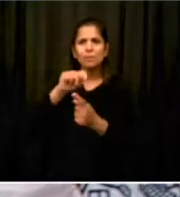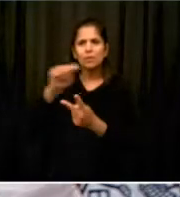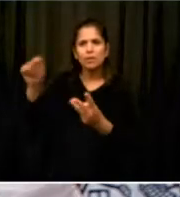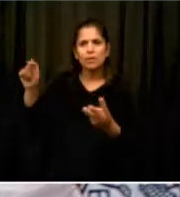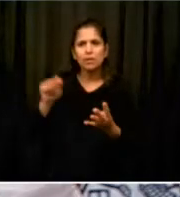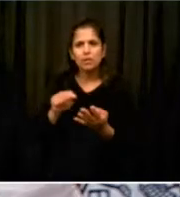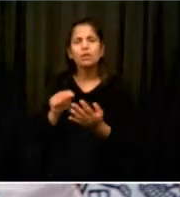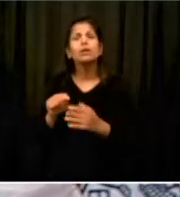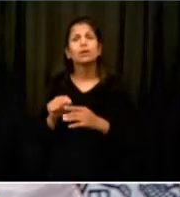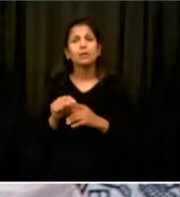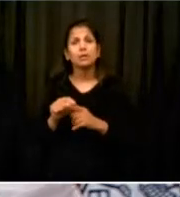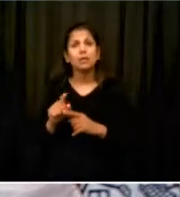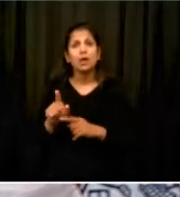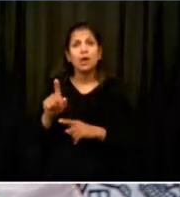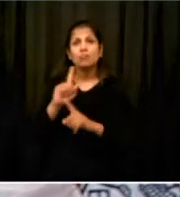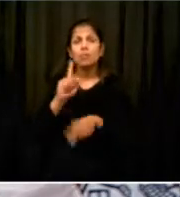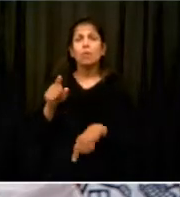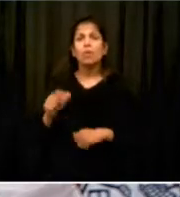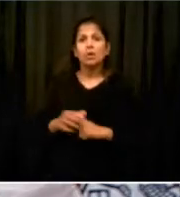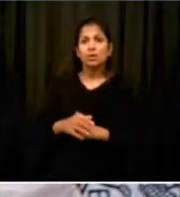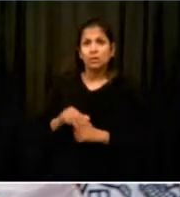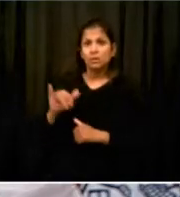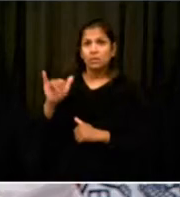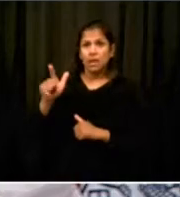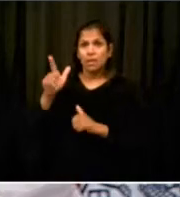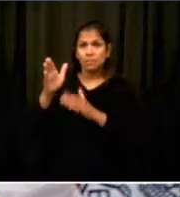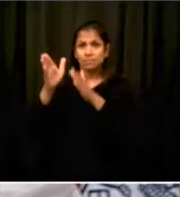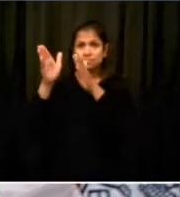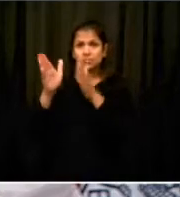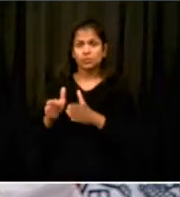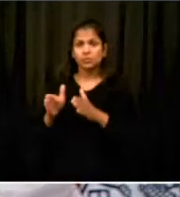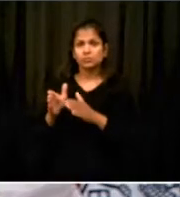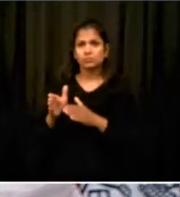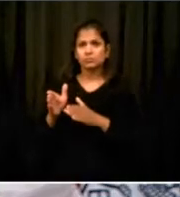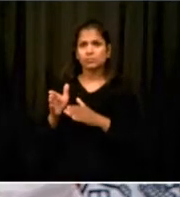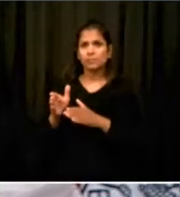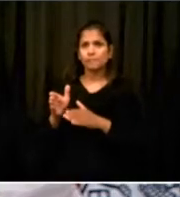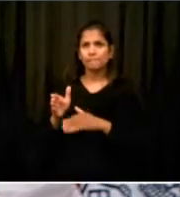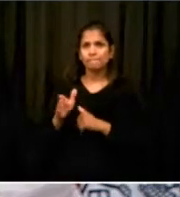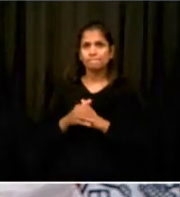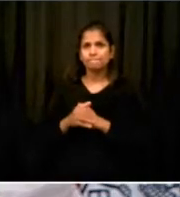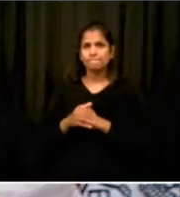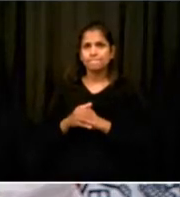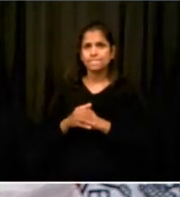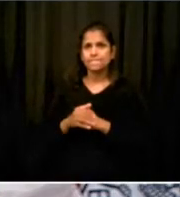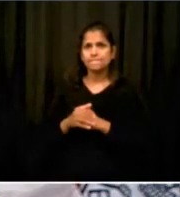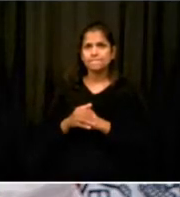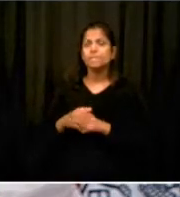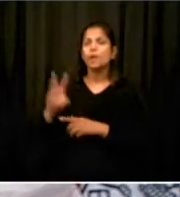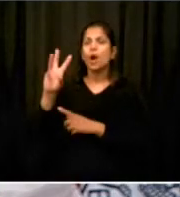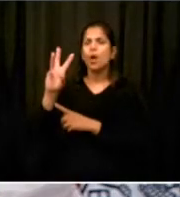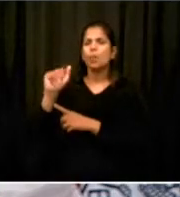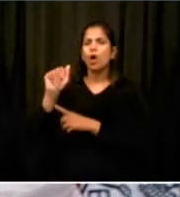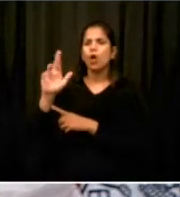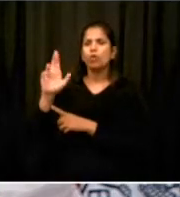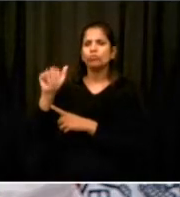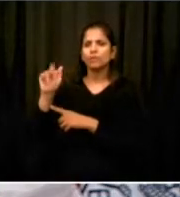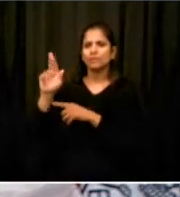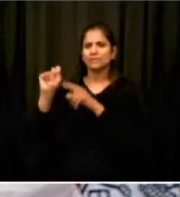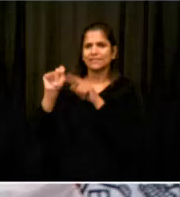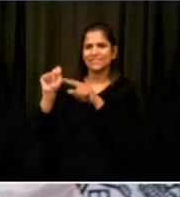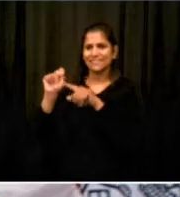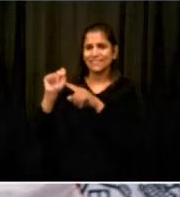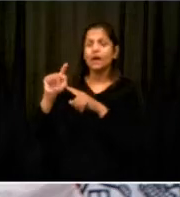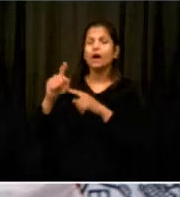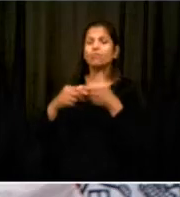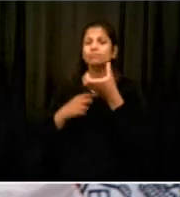actually their job. I think the question is higher up. This is a question of making sure there's coordination to